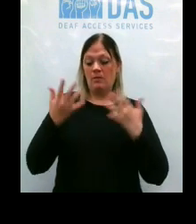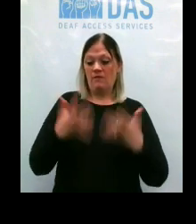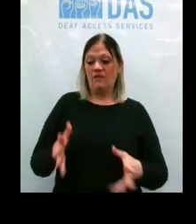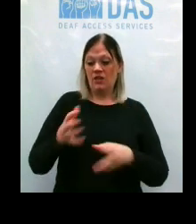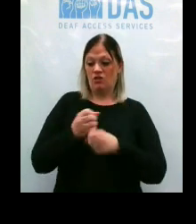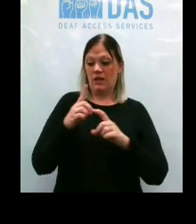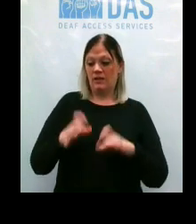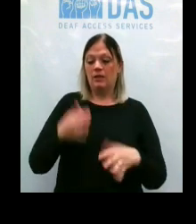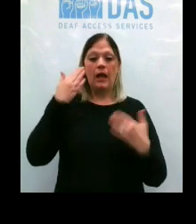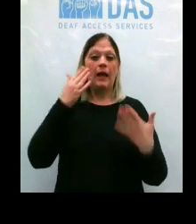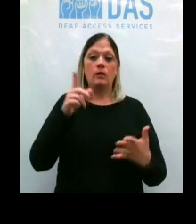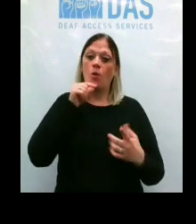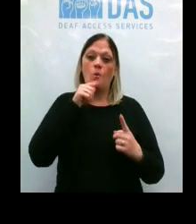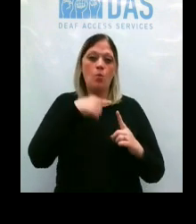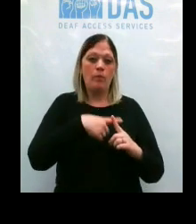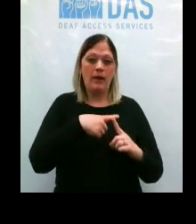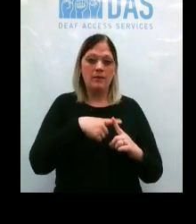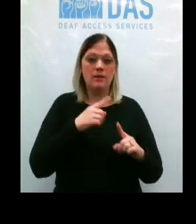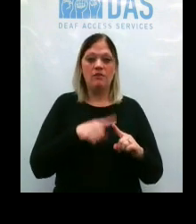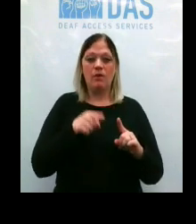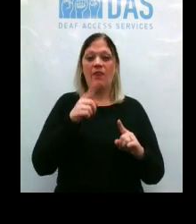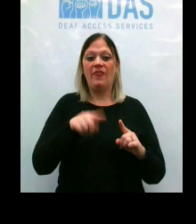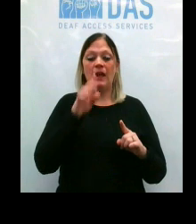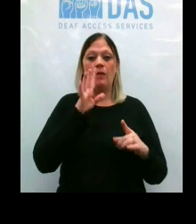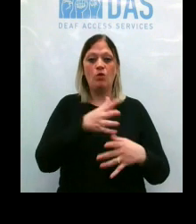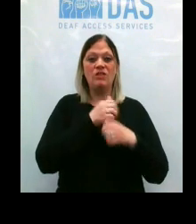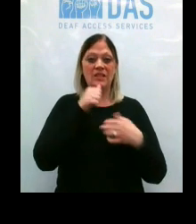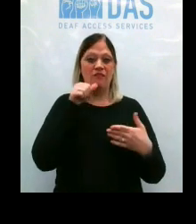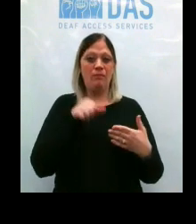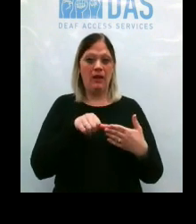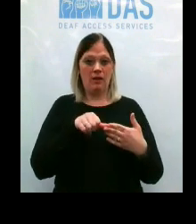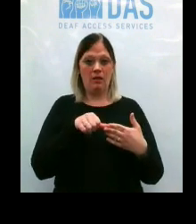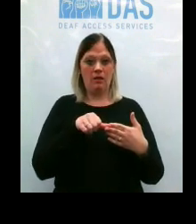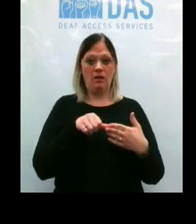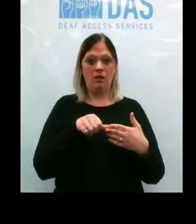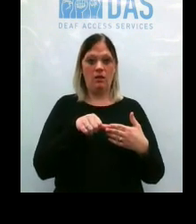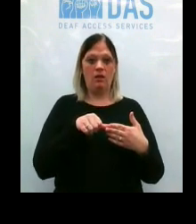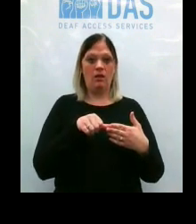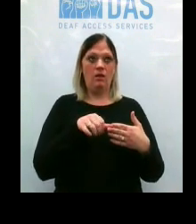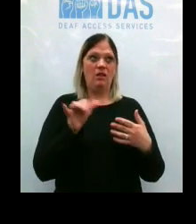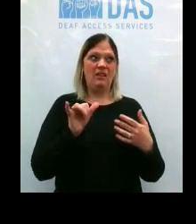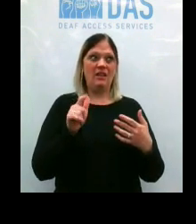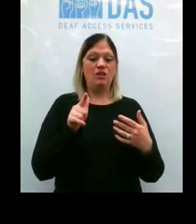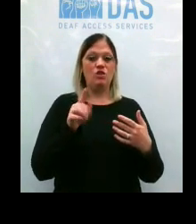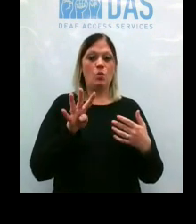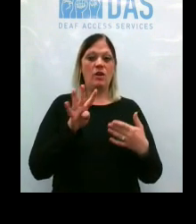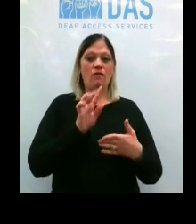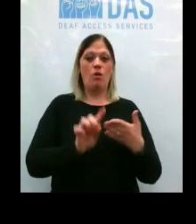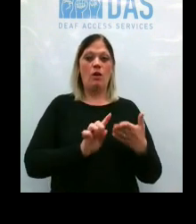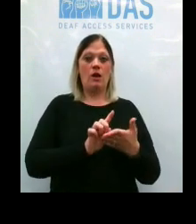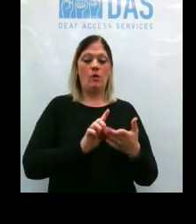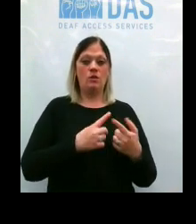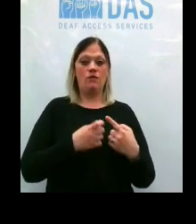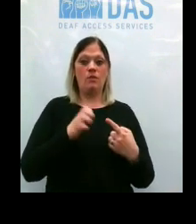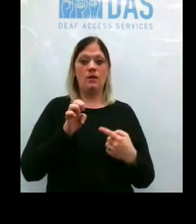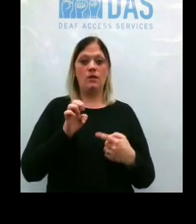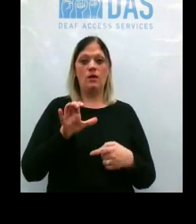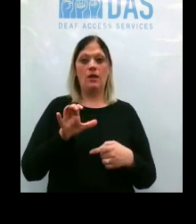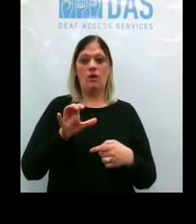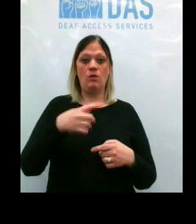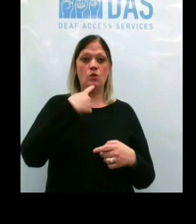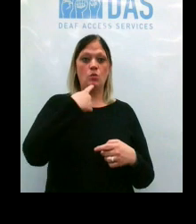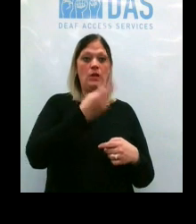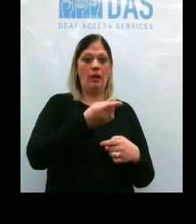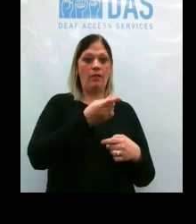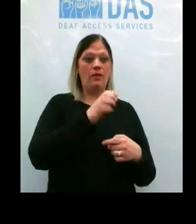and I don't know who tested positive, but they're going to be receiving in the mail in the next 24 hours a letter from Erie County indicating whether they were positive